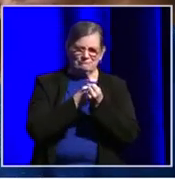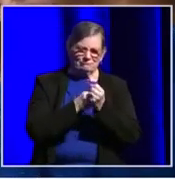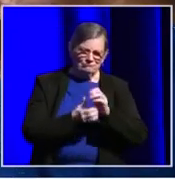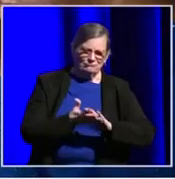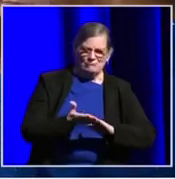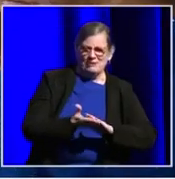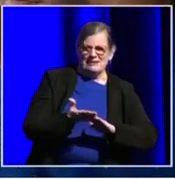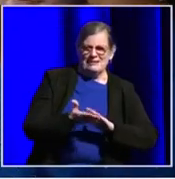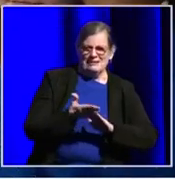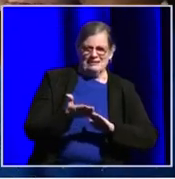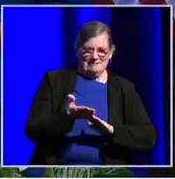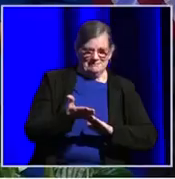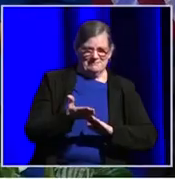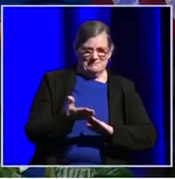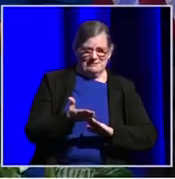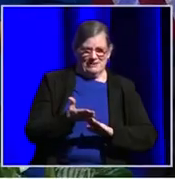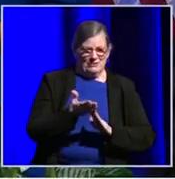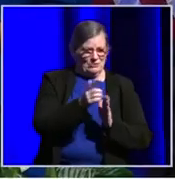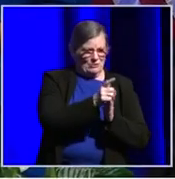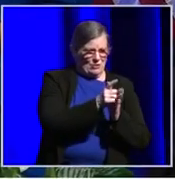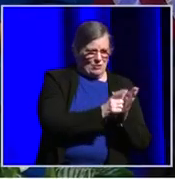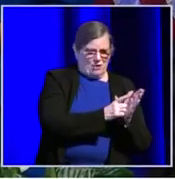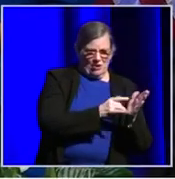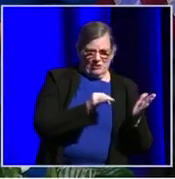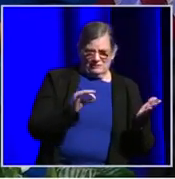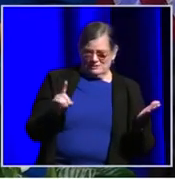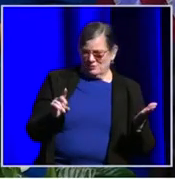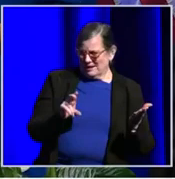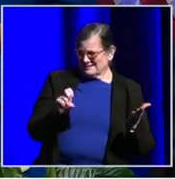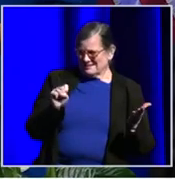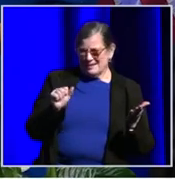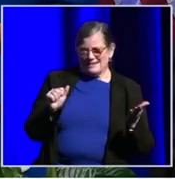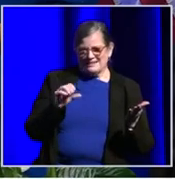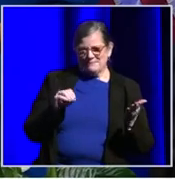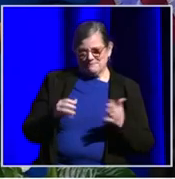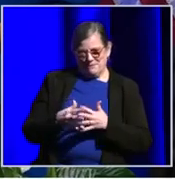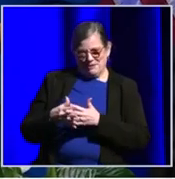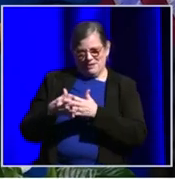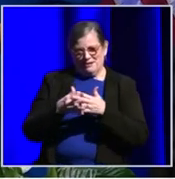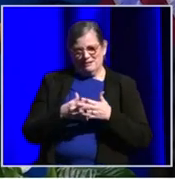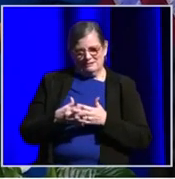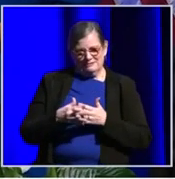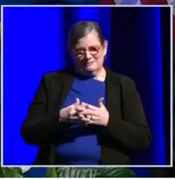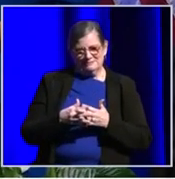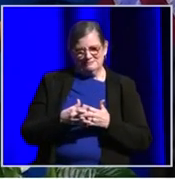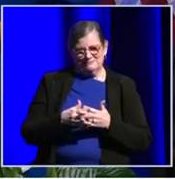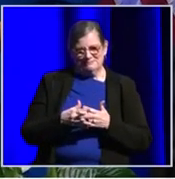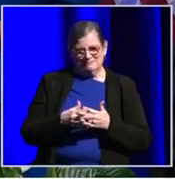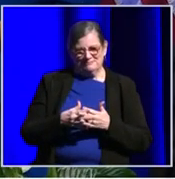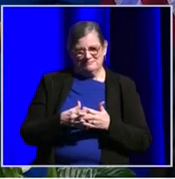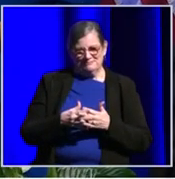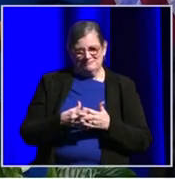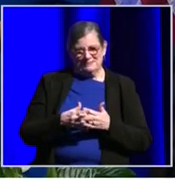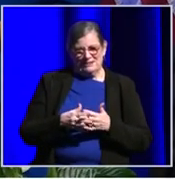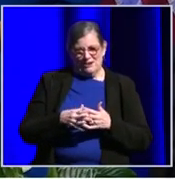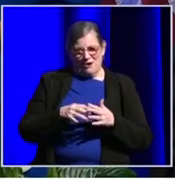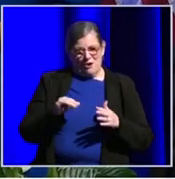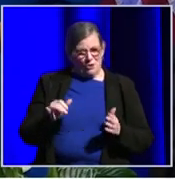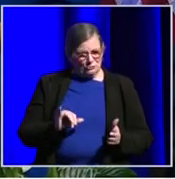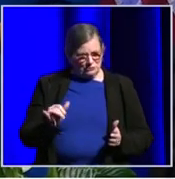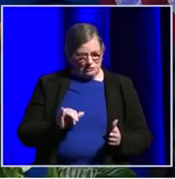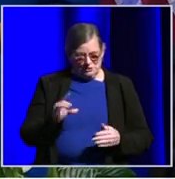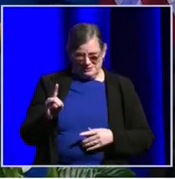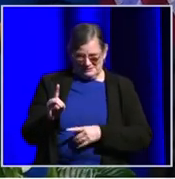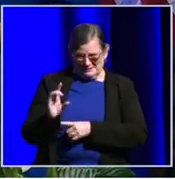faithfully execute. The laws of the United States of America. The laws of the United States of America. And the District of